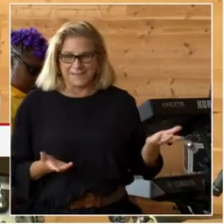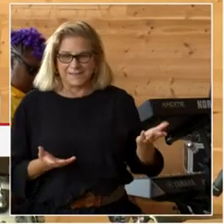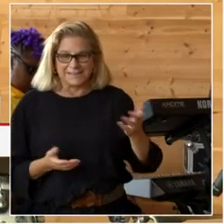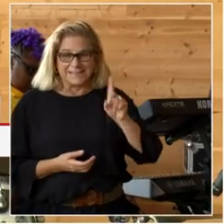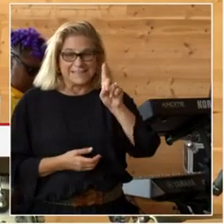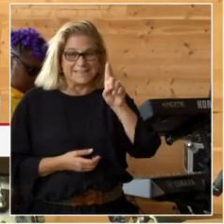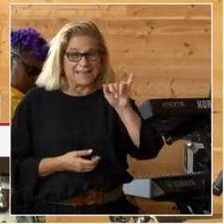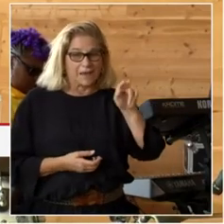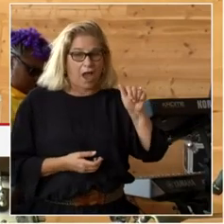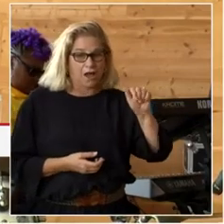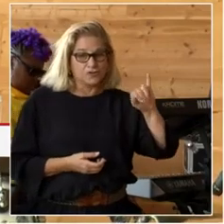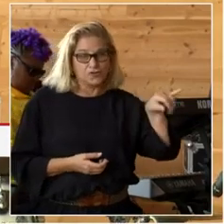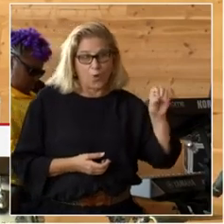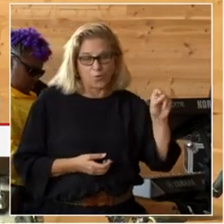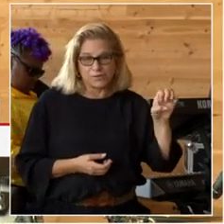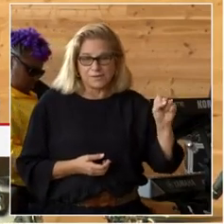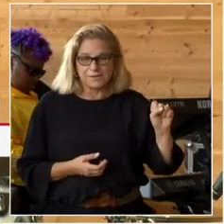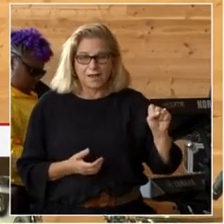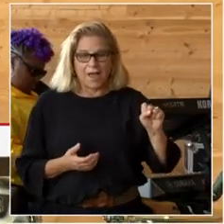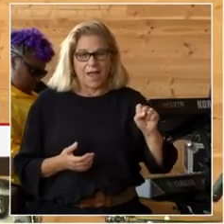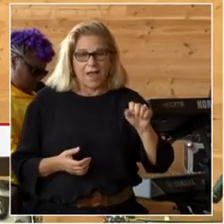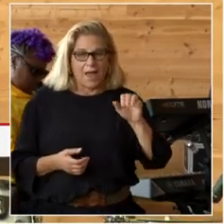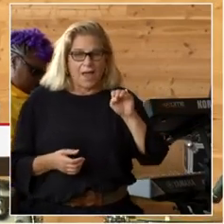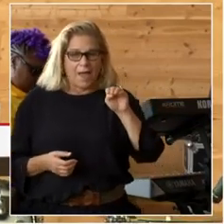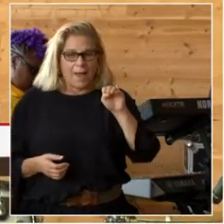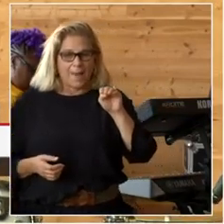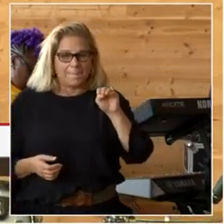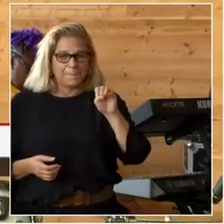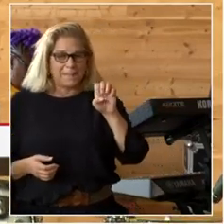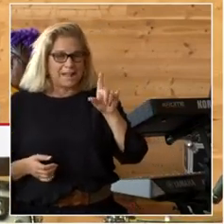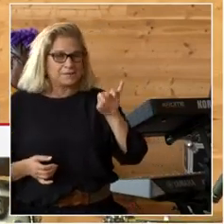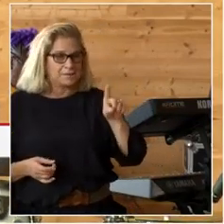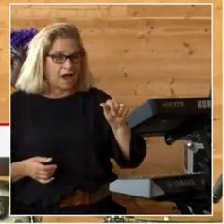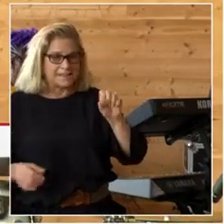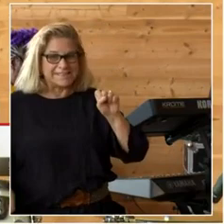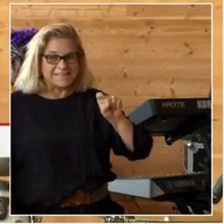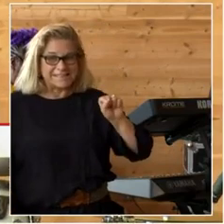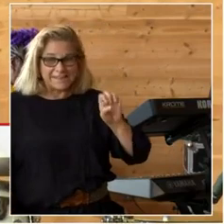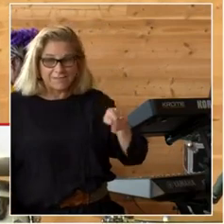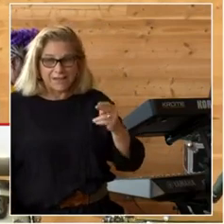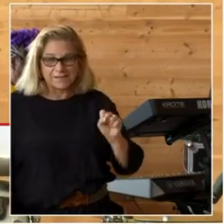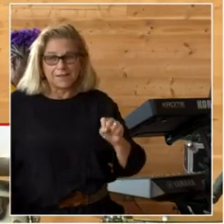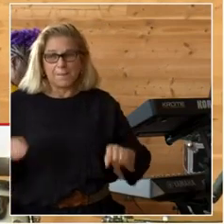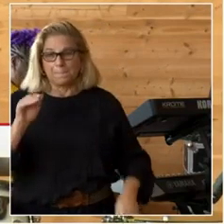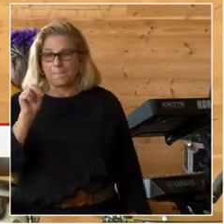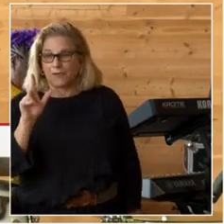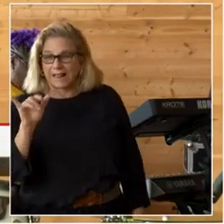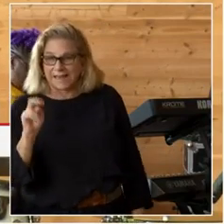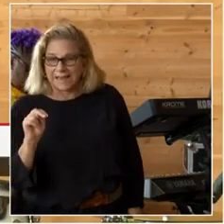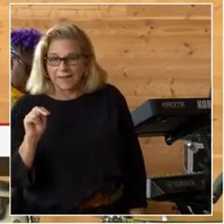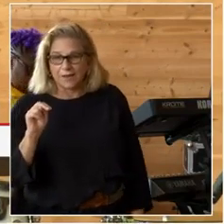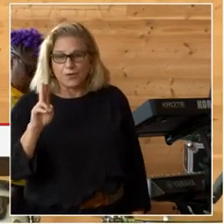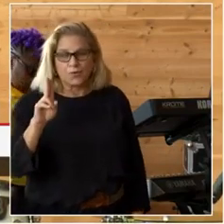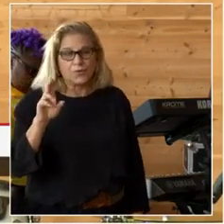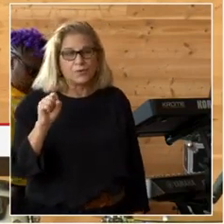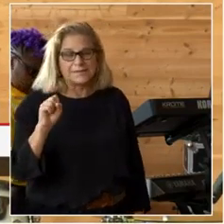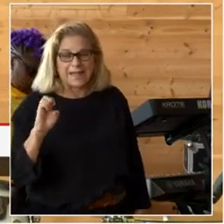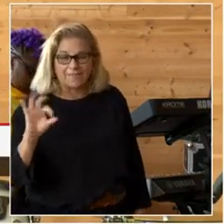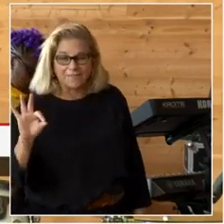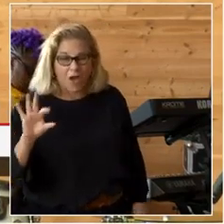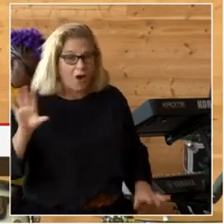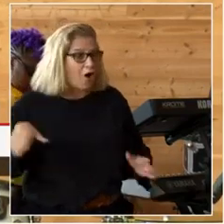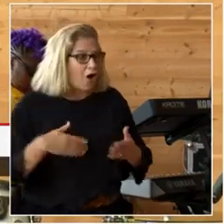Amanda Stevenson and Miriam Youssef, all here incubating their businesses at